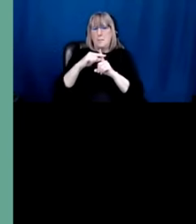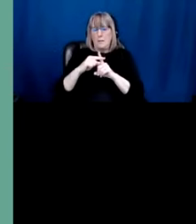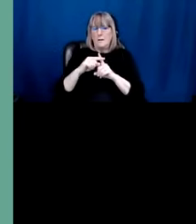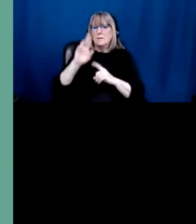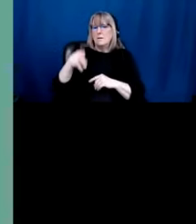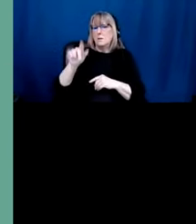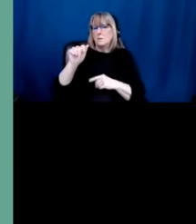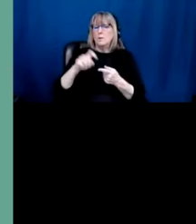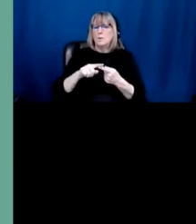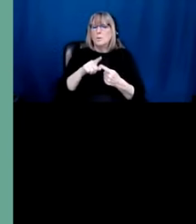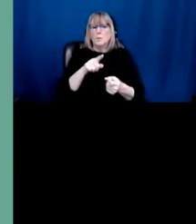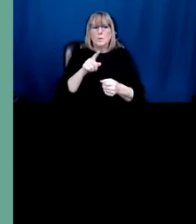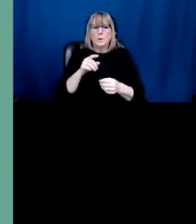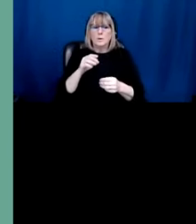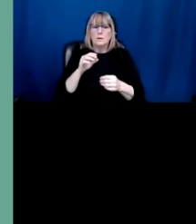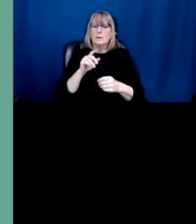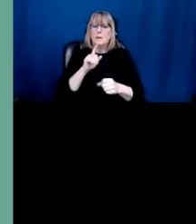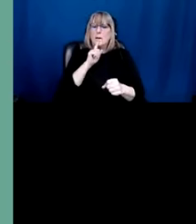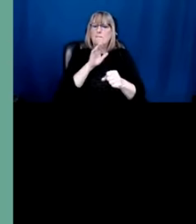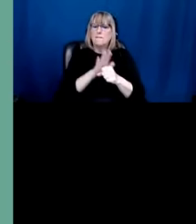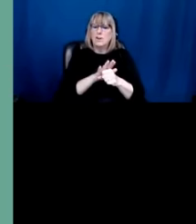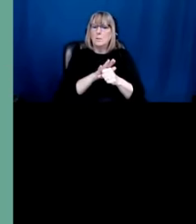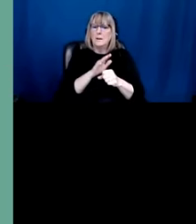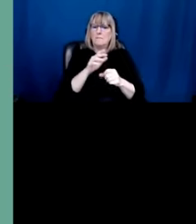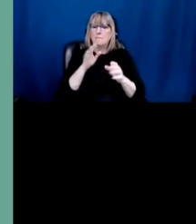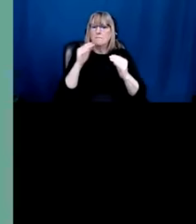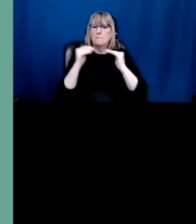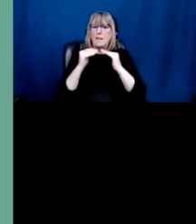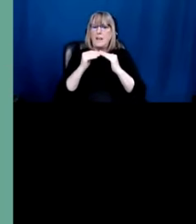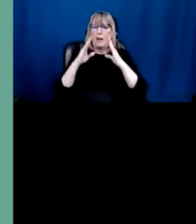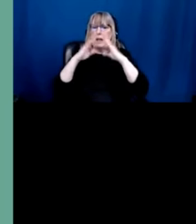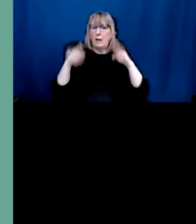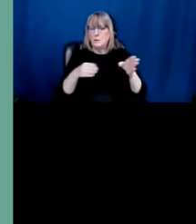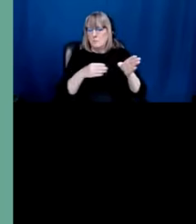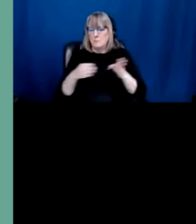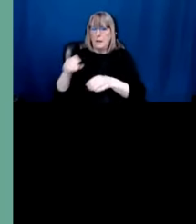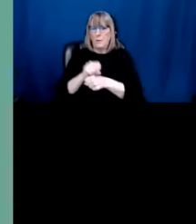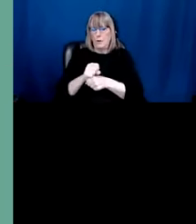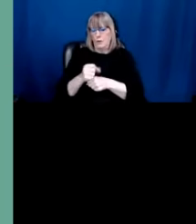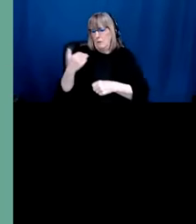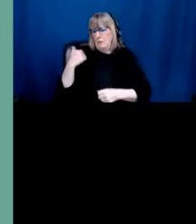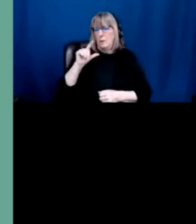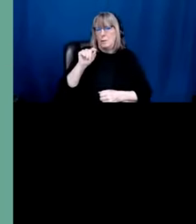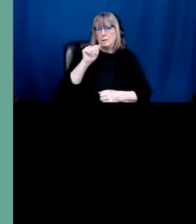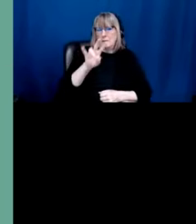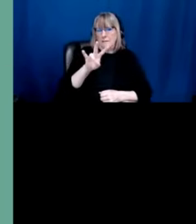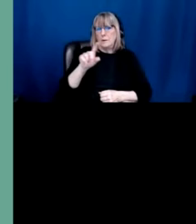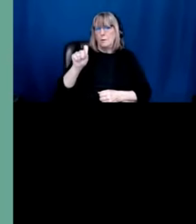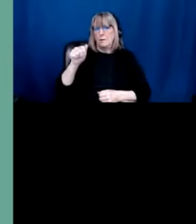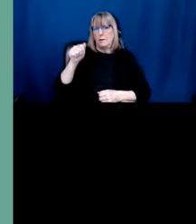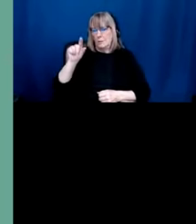a presentar el plan que va a cubrir los años 2024 a